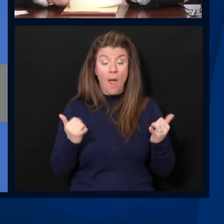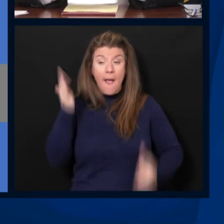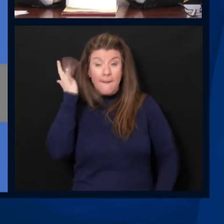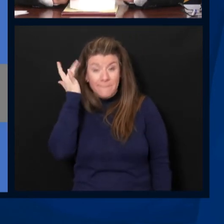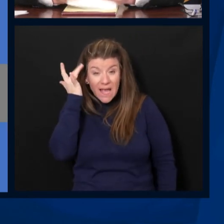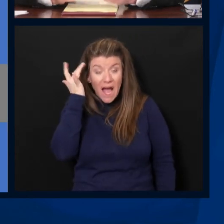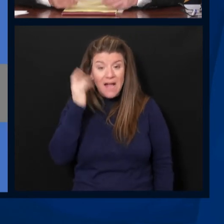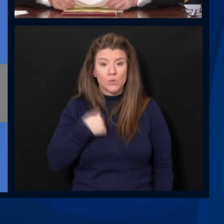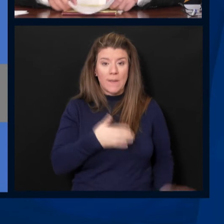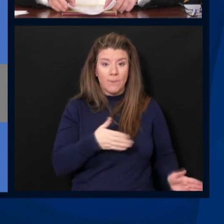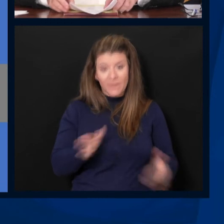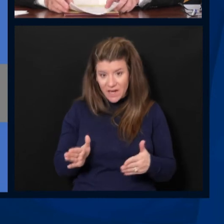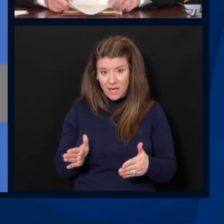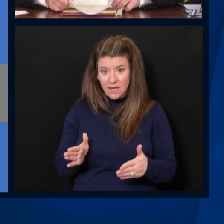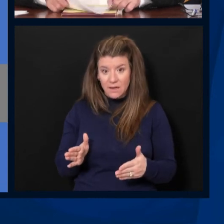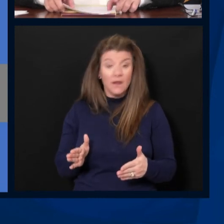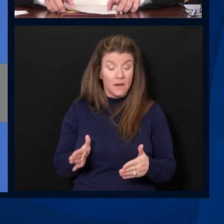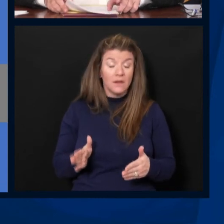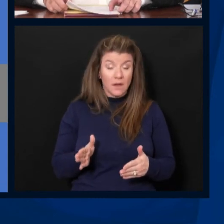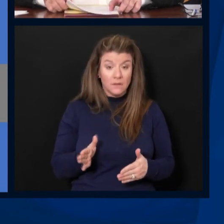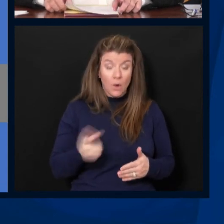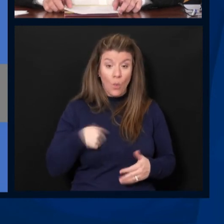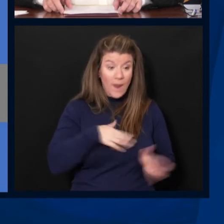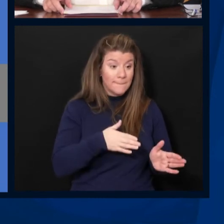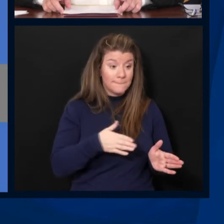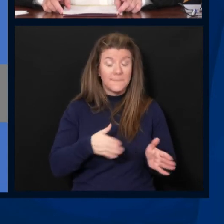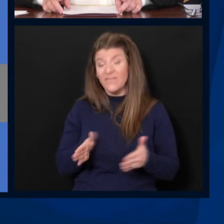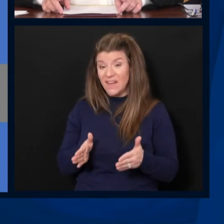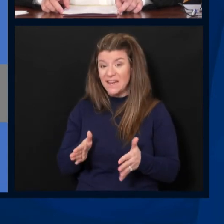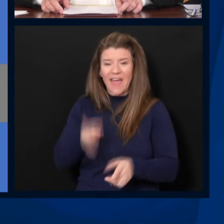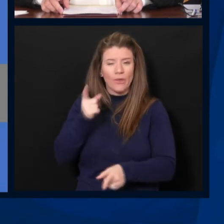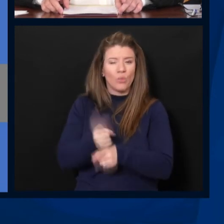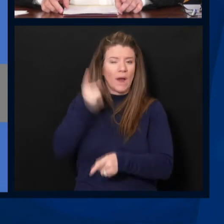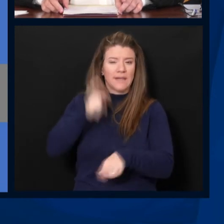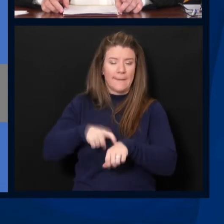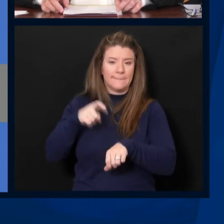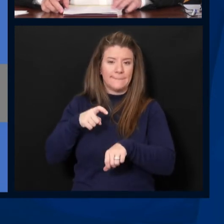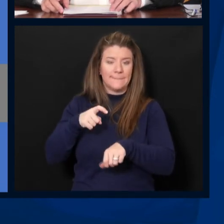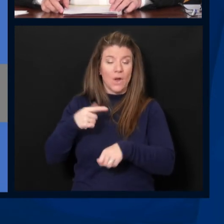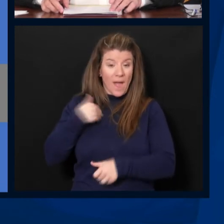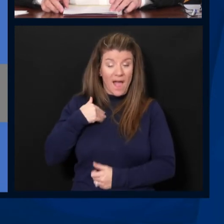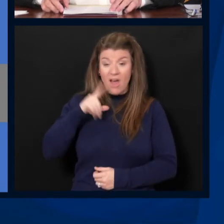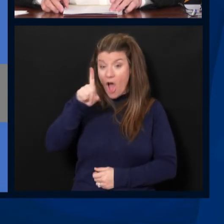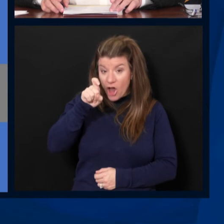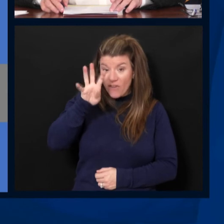we pivoted. We pivoted at the right moment. We've got